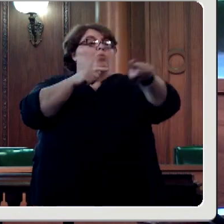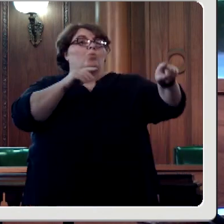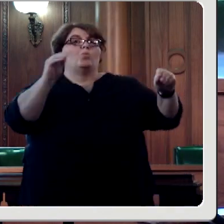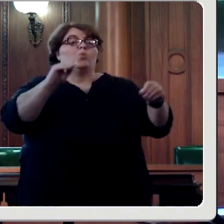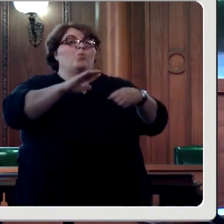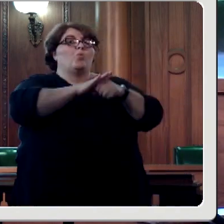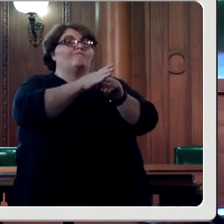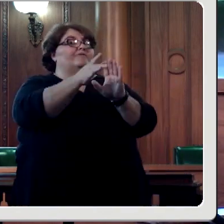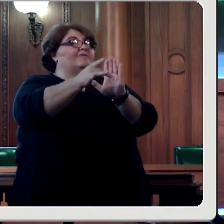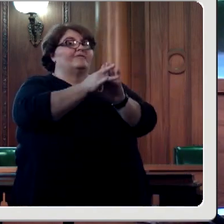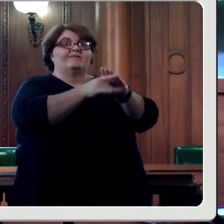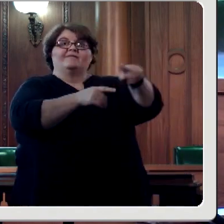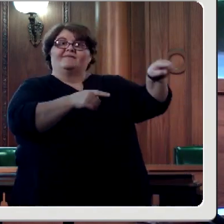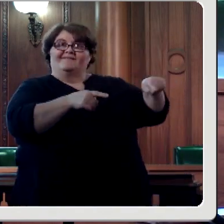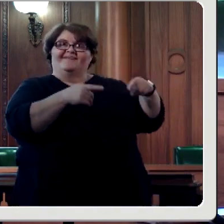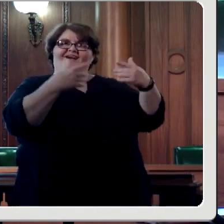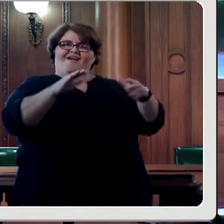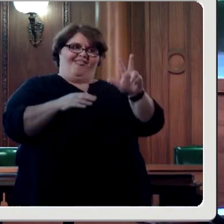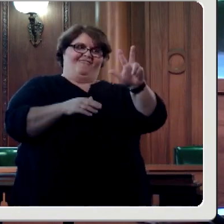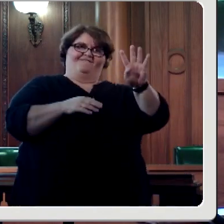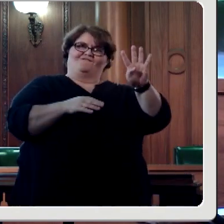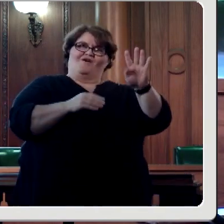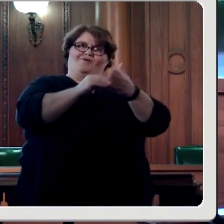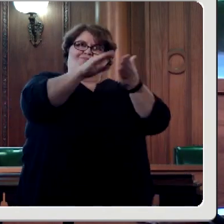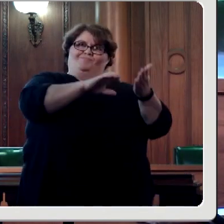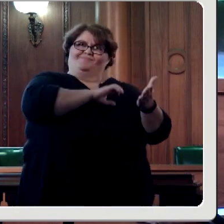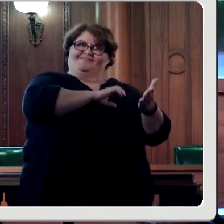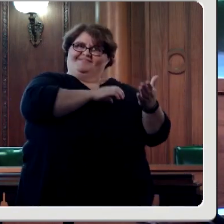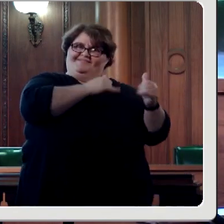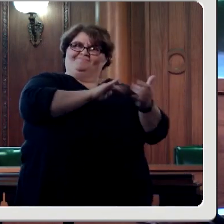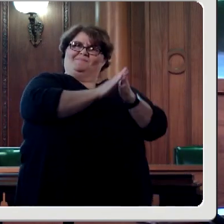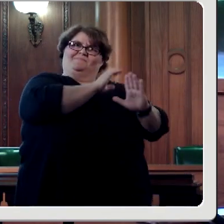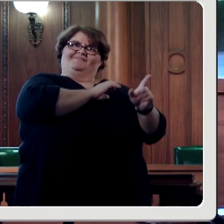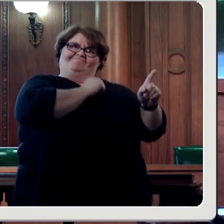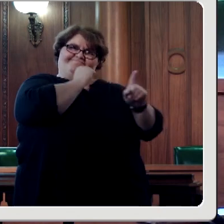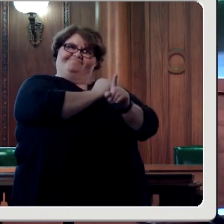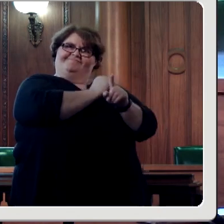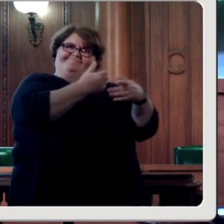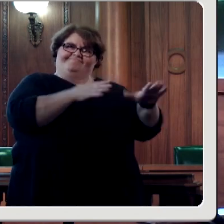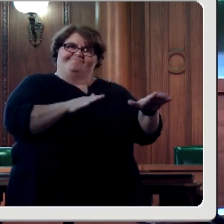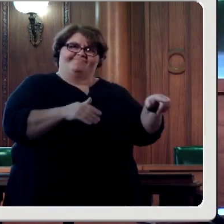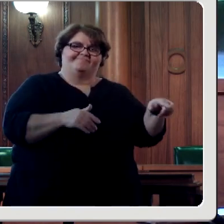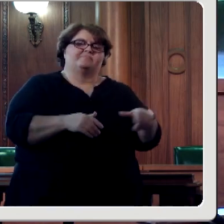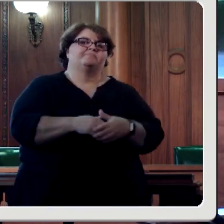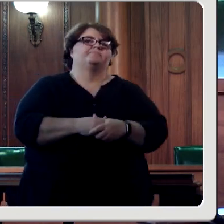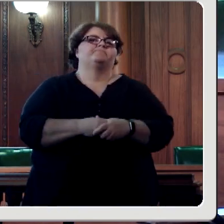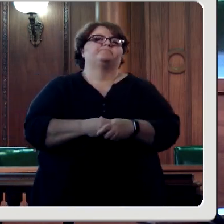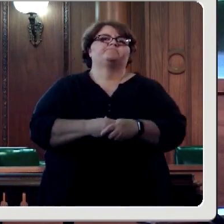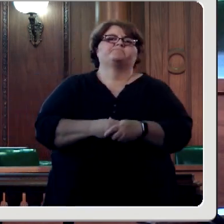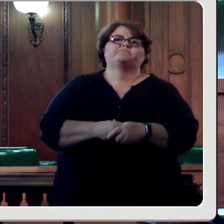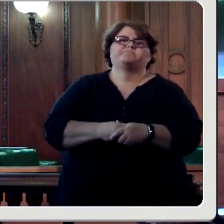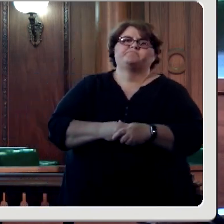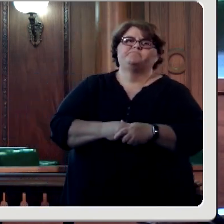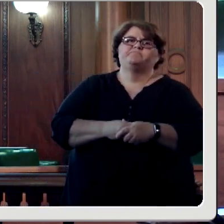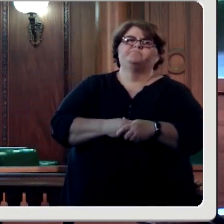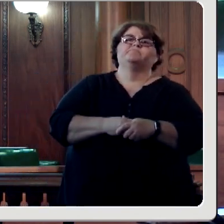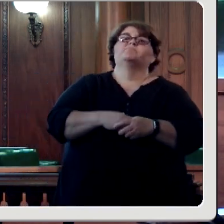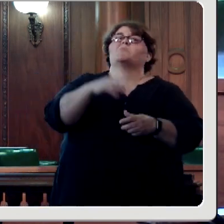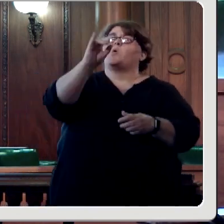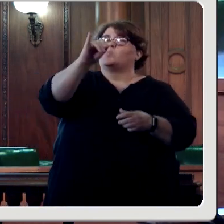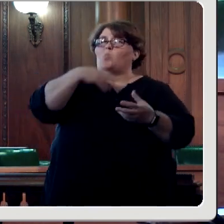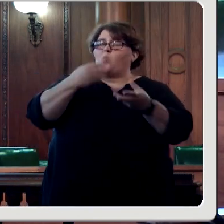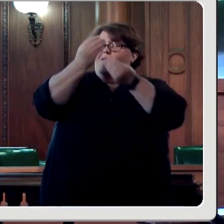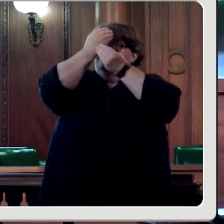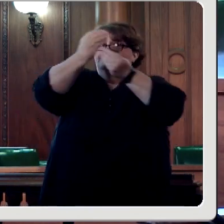You know, we've made some, Commissioner Clapper and the brave and dedicated men and women in blue have made some really good arrests,